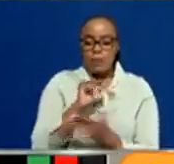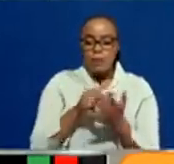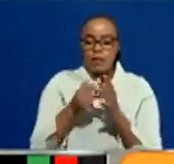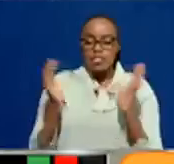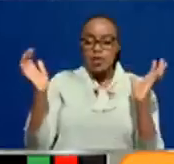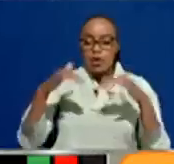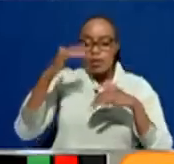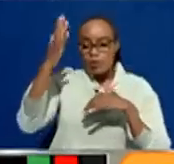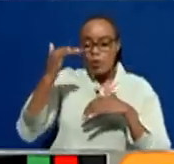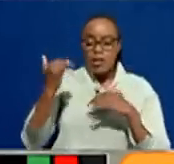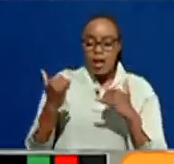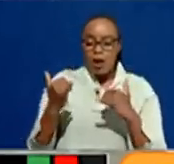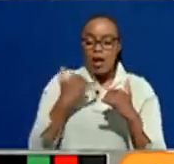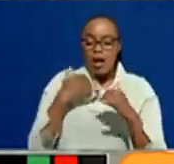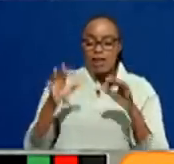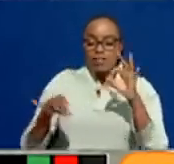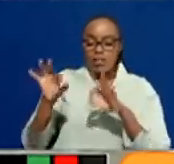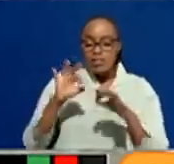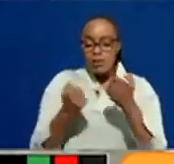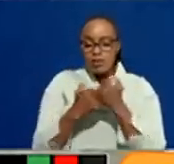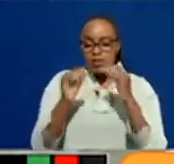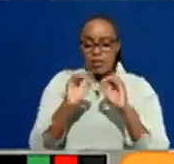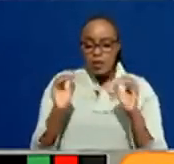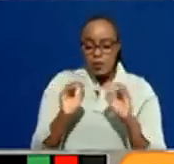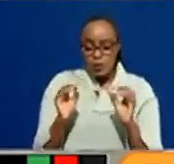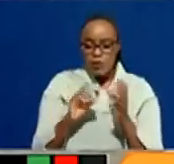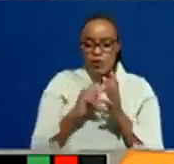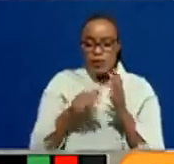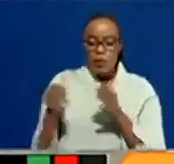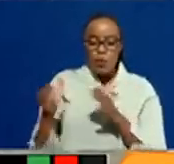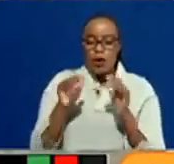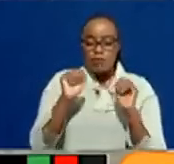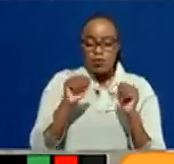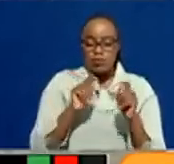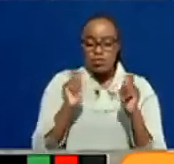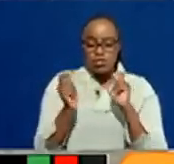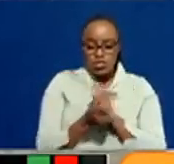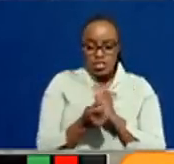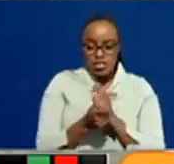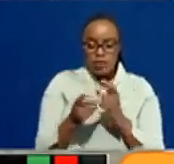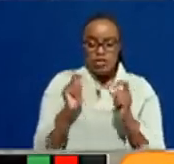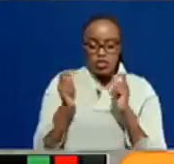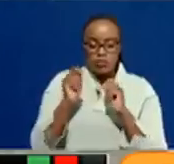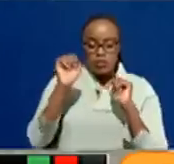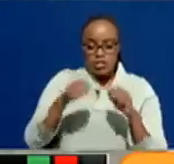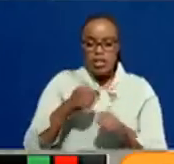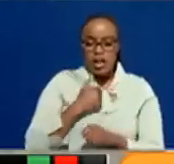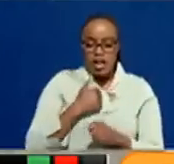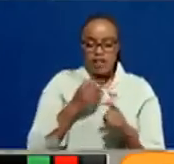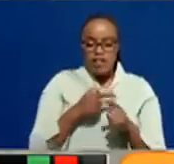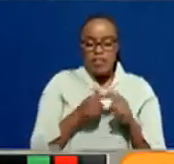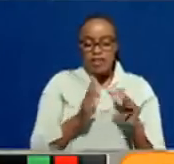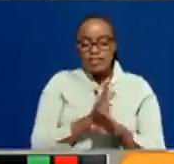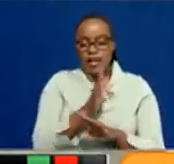collapsing because they just can't now afford fertilizer subsidies anymore. So there are ways to reimagine agricultural transformation that goes